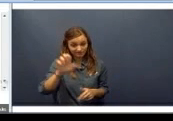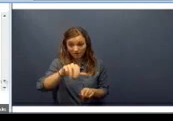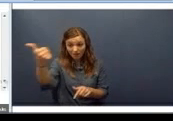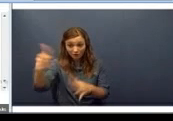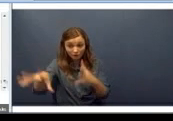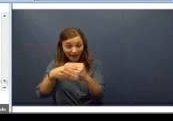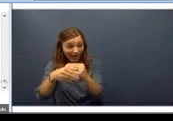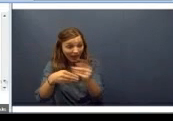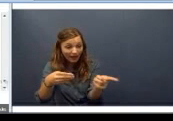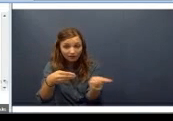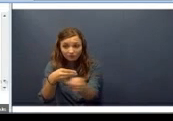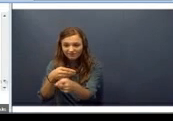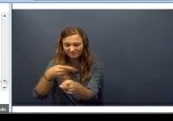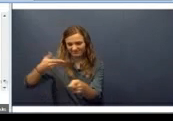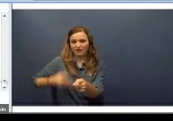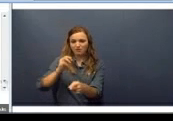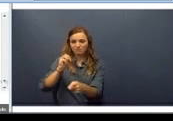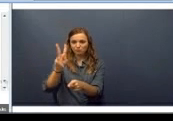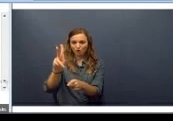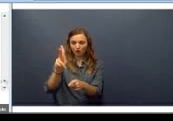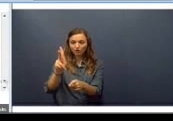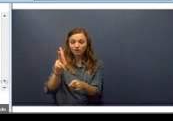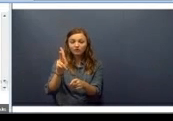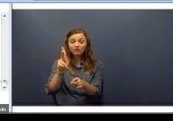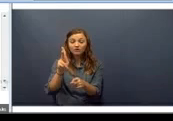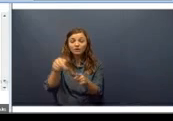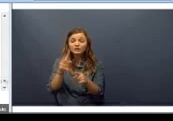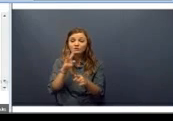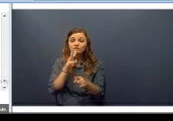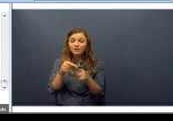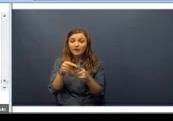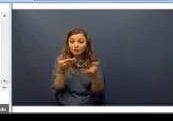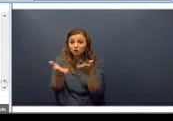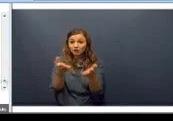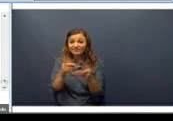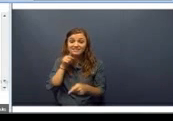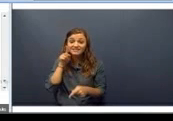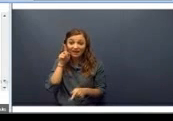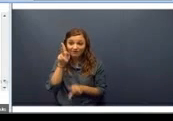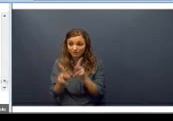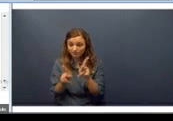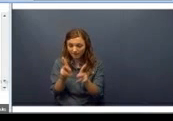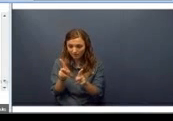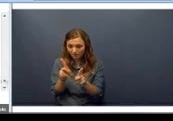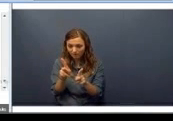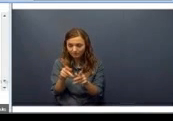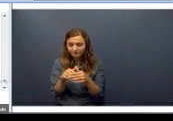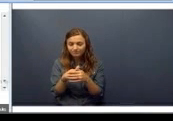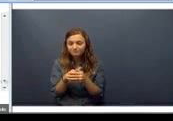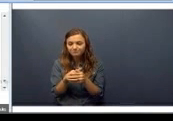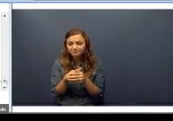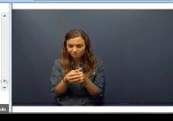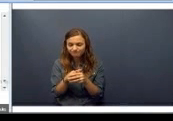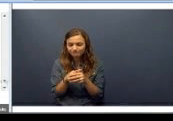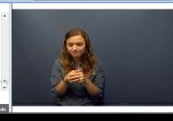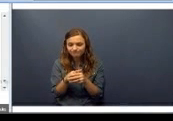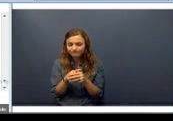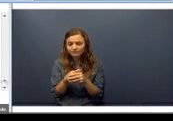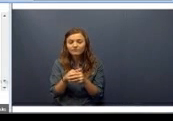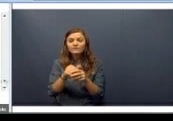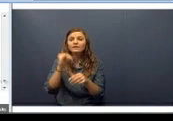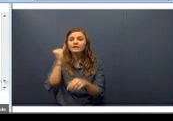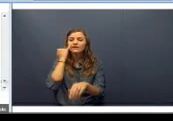Thank you, Laura. Anyone else want to add to that? This is Mark. I think when it comes to serving deaf